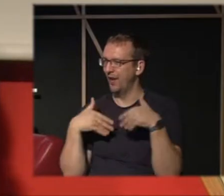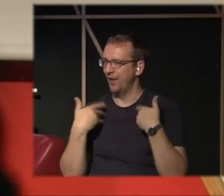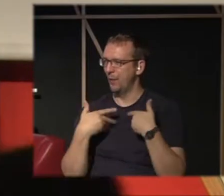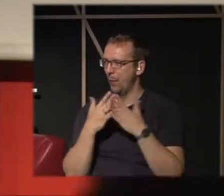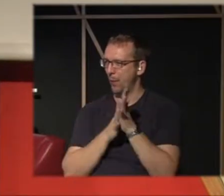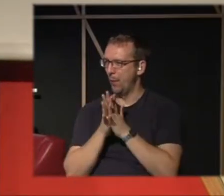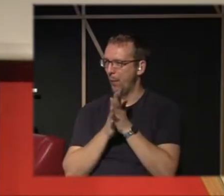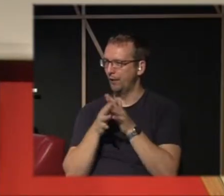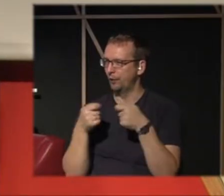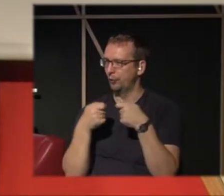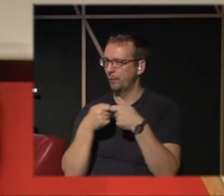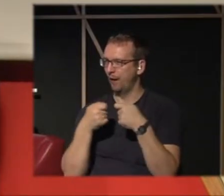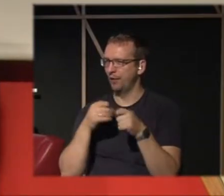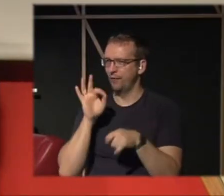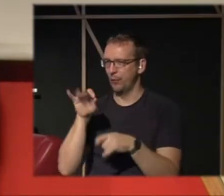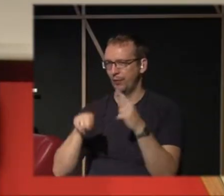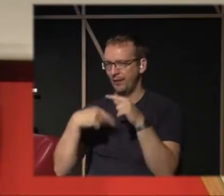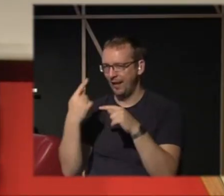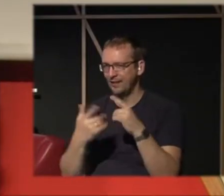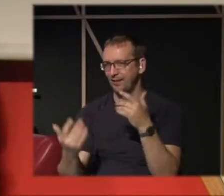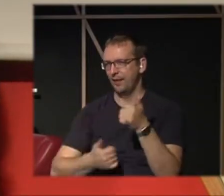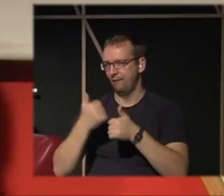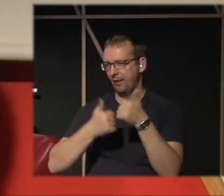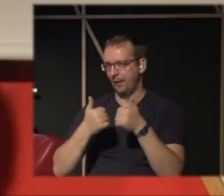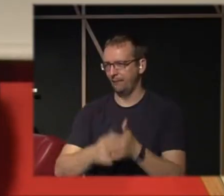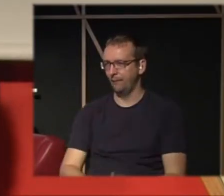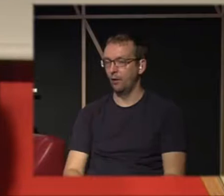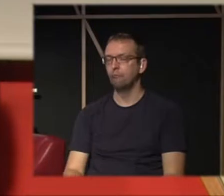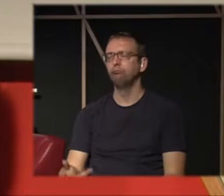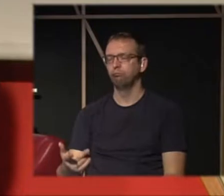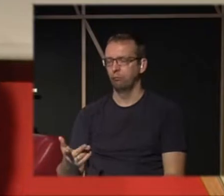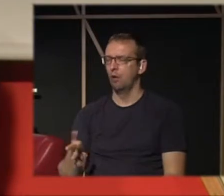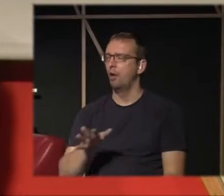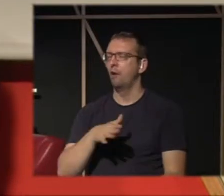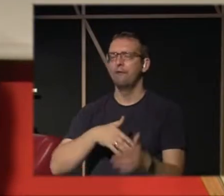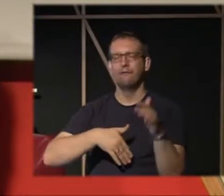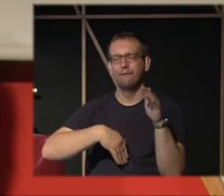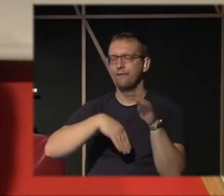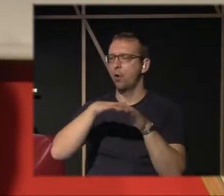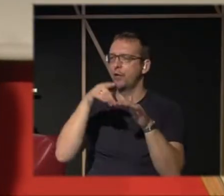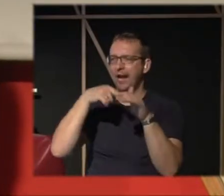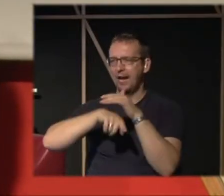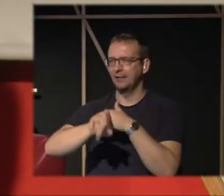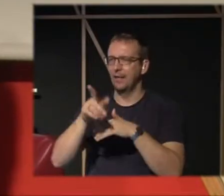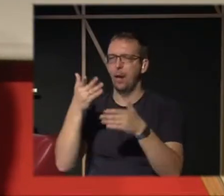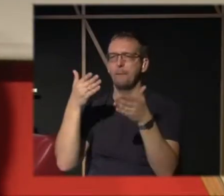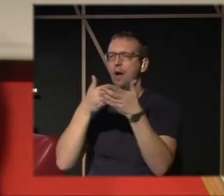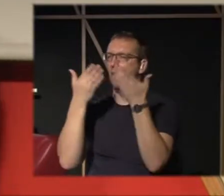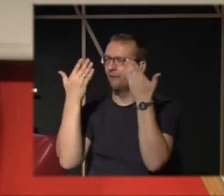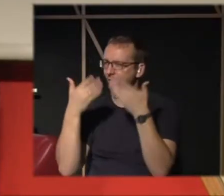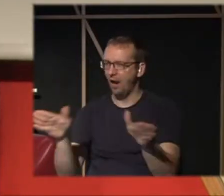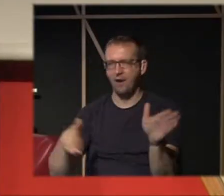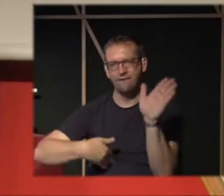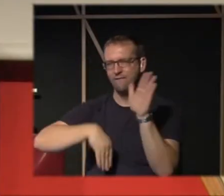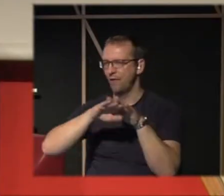fully accessible in terms of mobility and accessibility to the stadium. Now I'd like